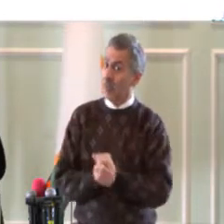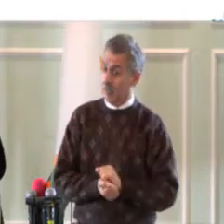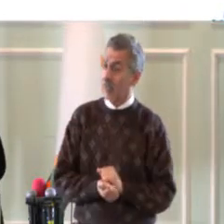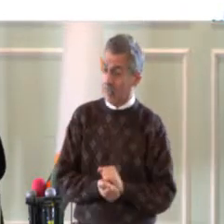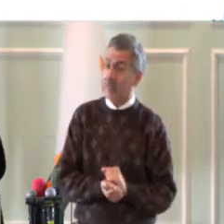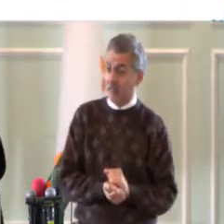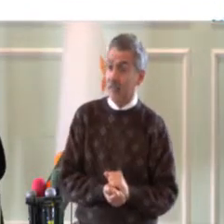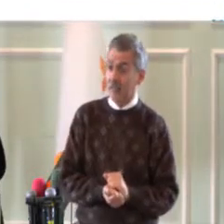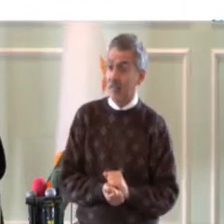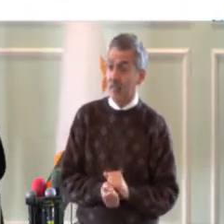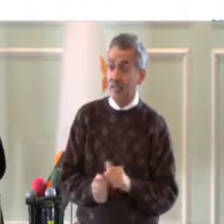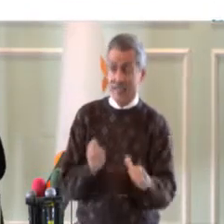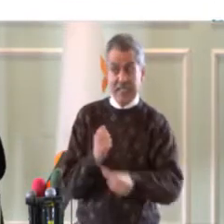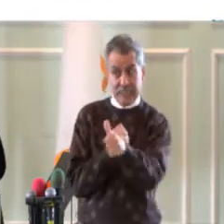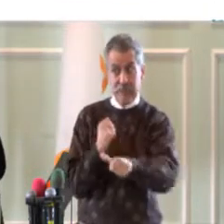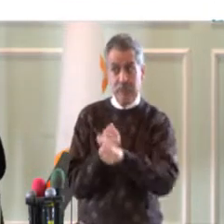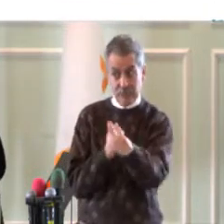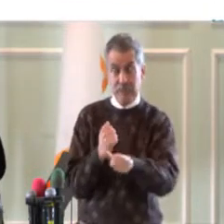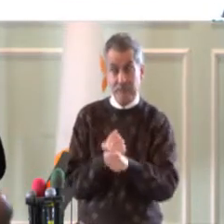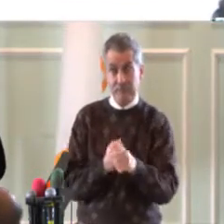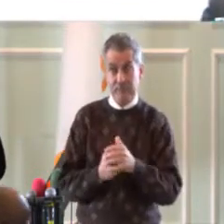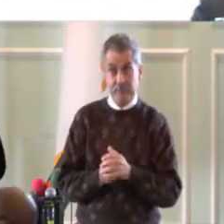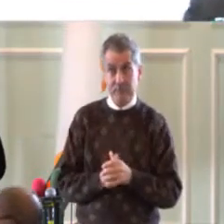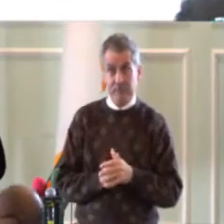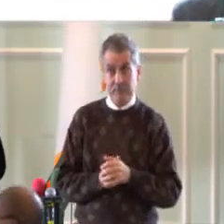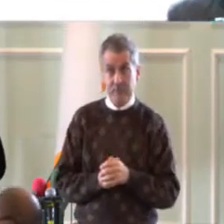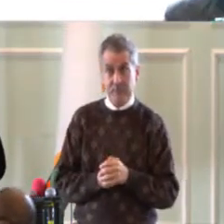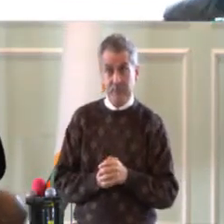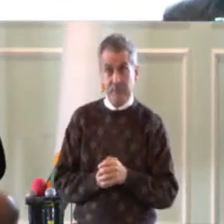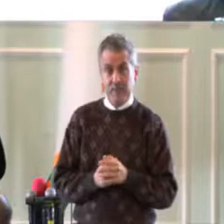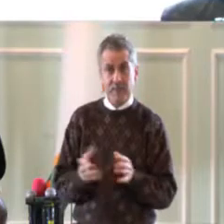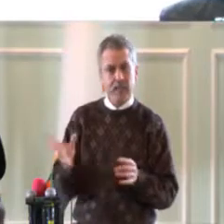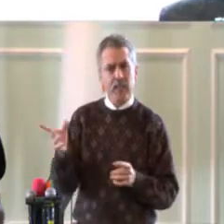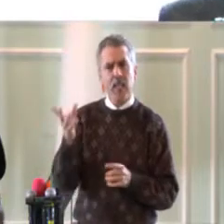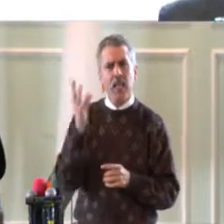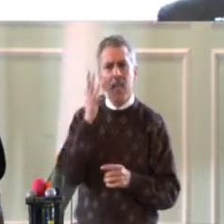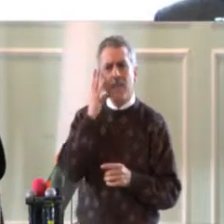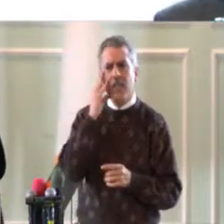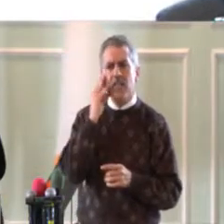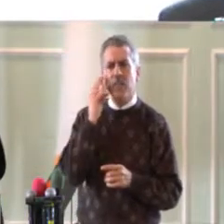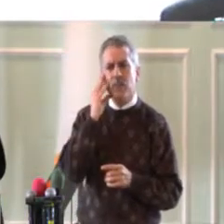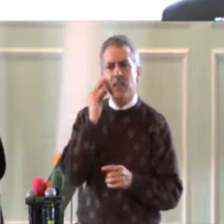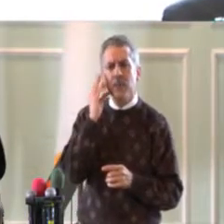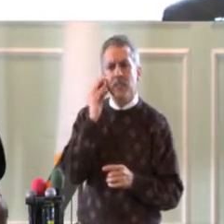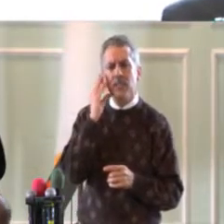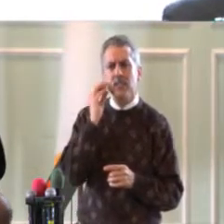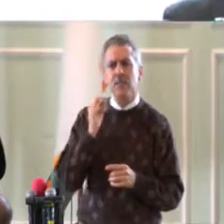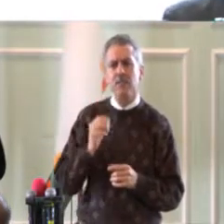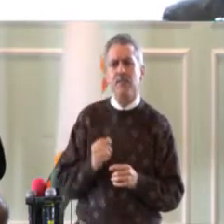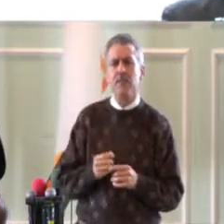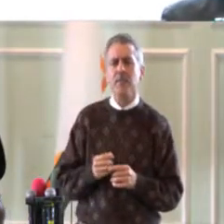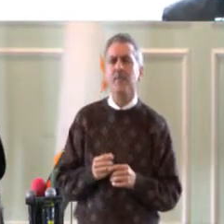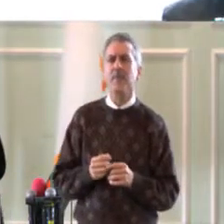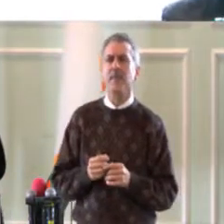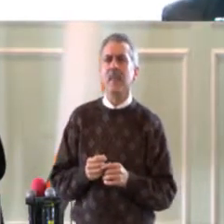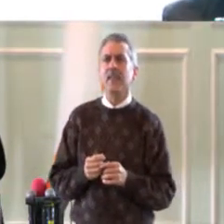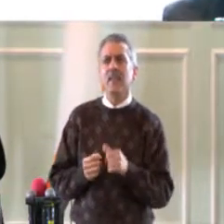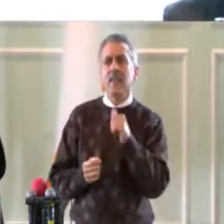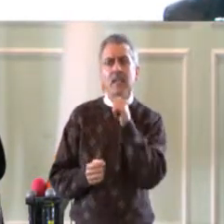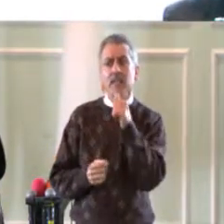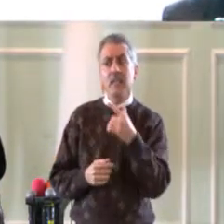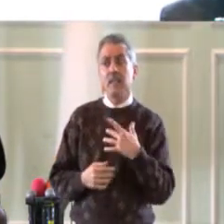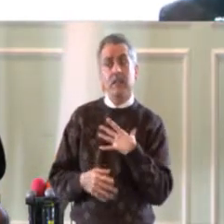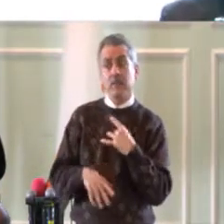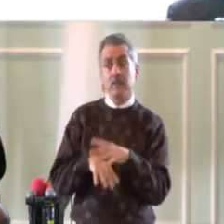right? I don't know how many of you have ever experienced a tornado before, but it's not a pleasant thing.